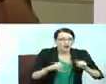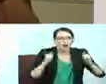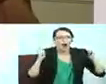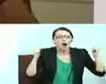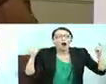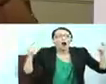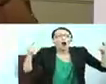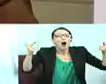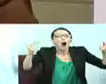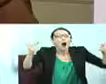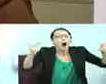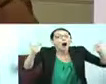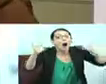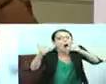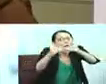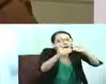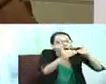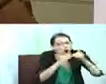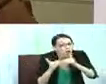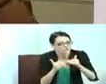all humanity